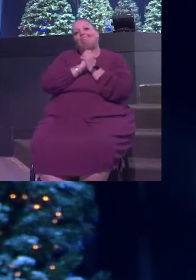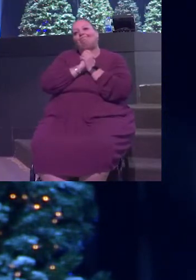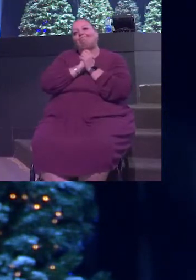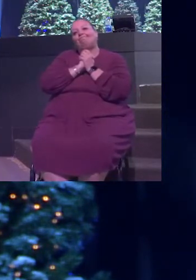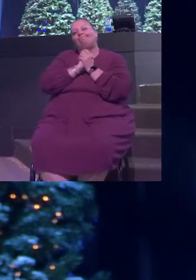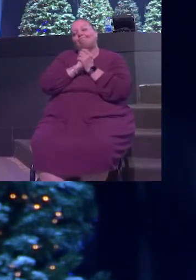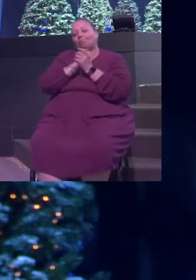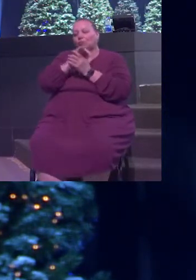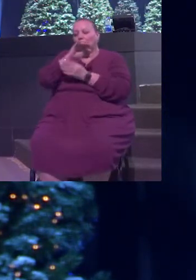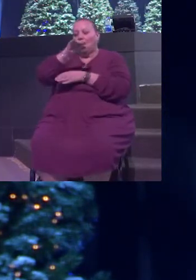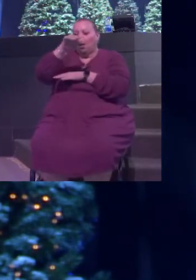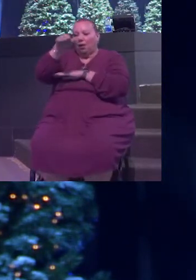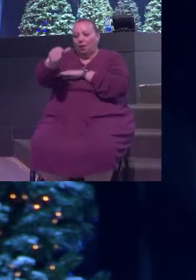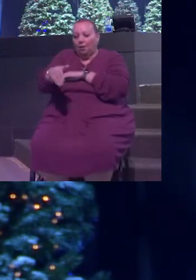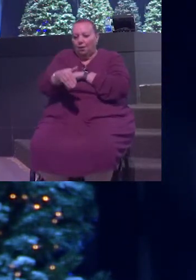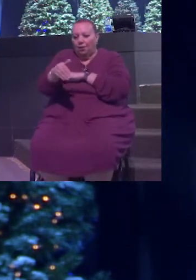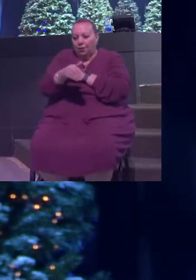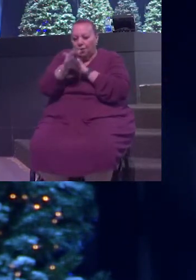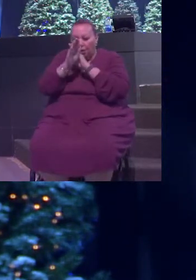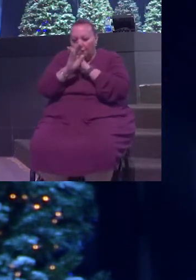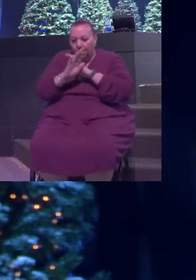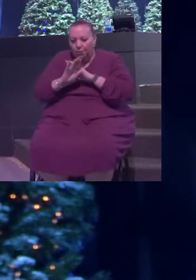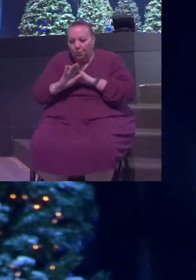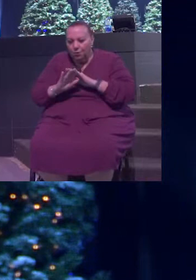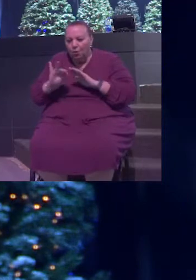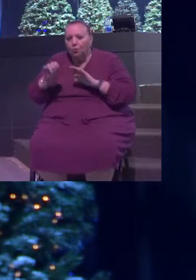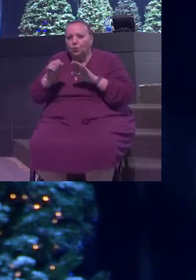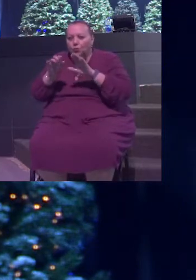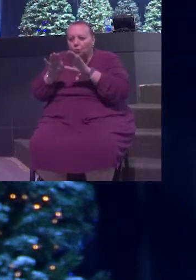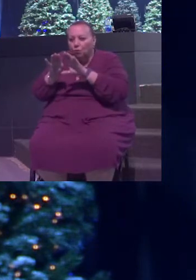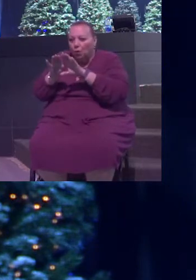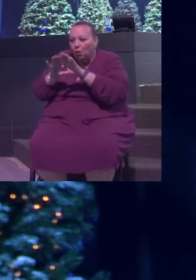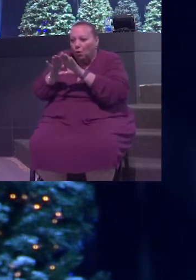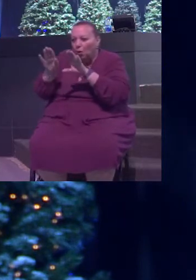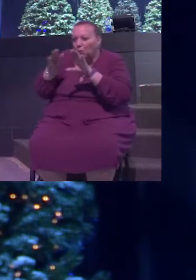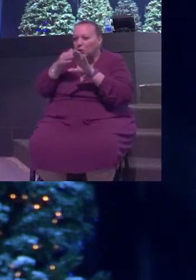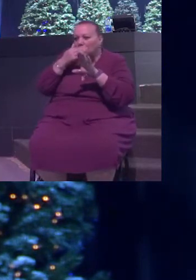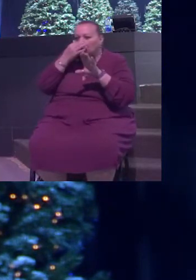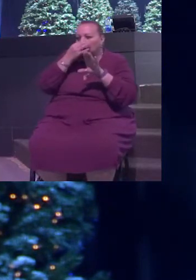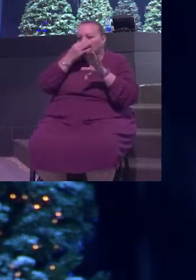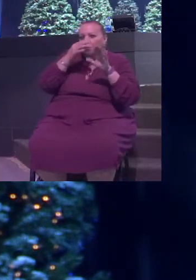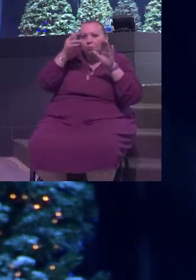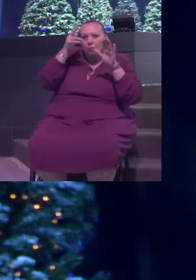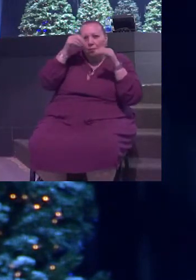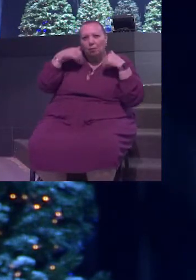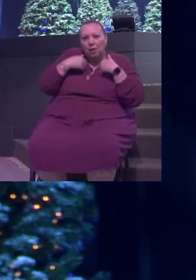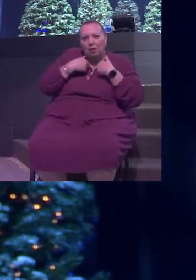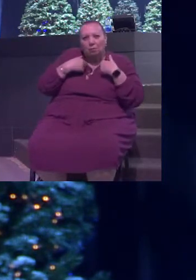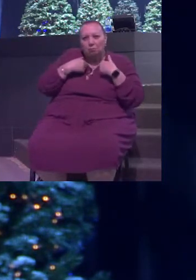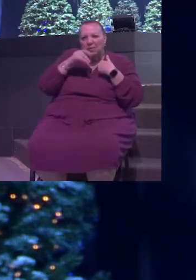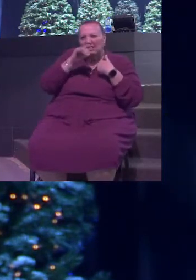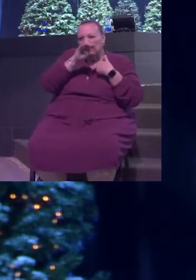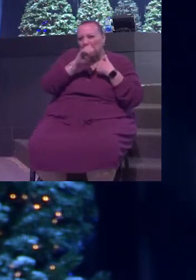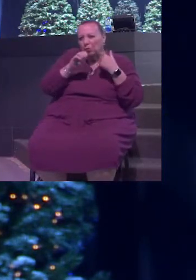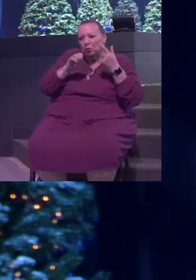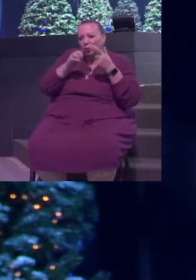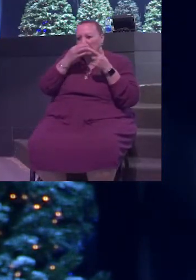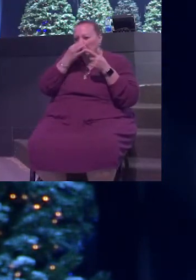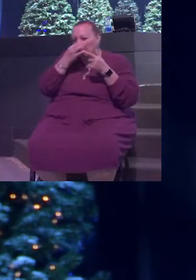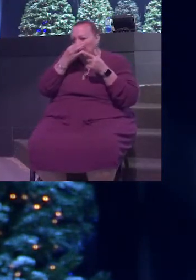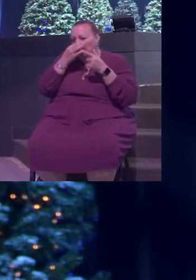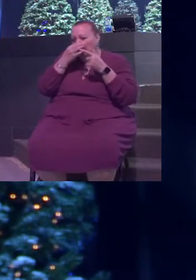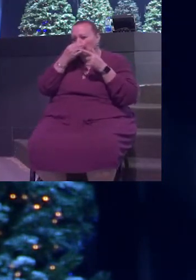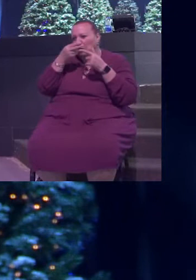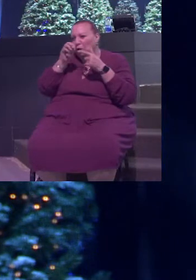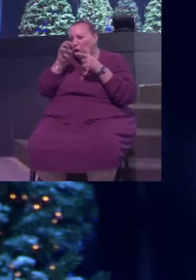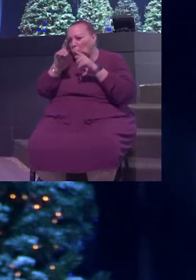The night is still when Joseph creaks open the stable door. The stench is pungent and humid. For the innkeeper,